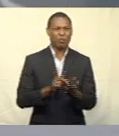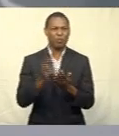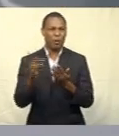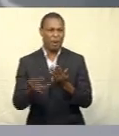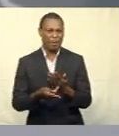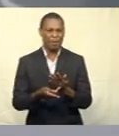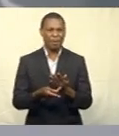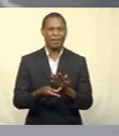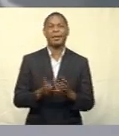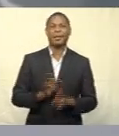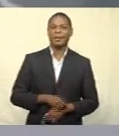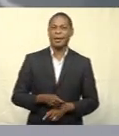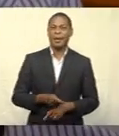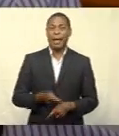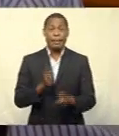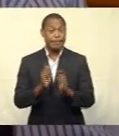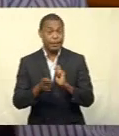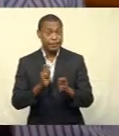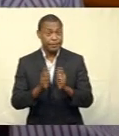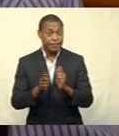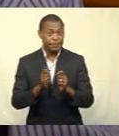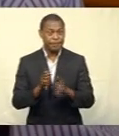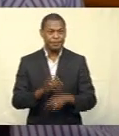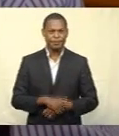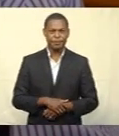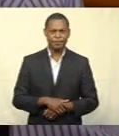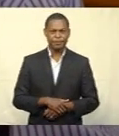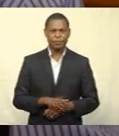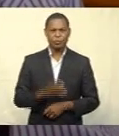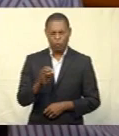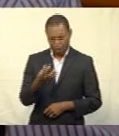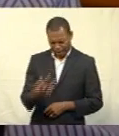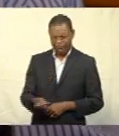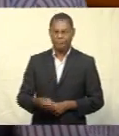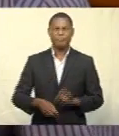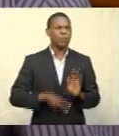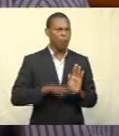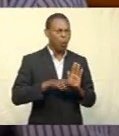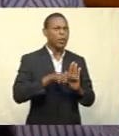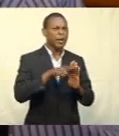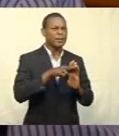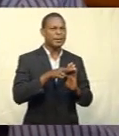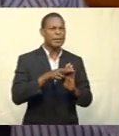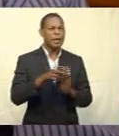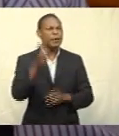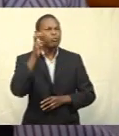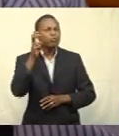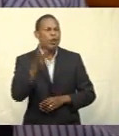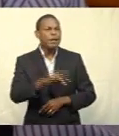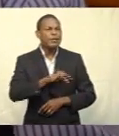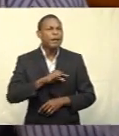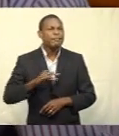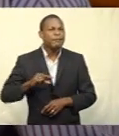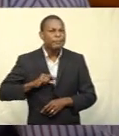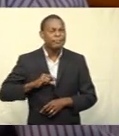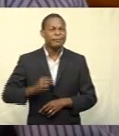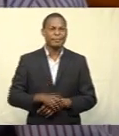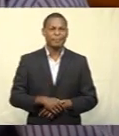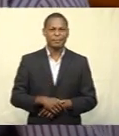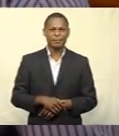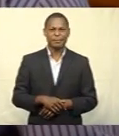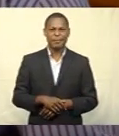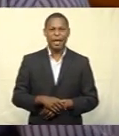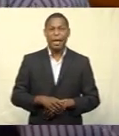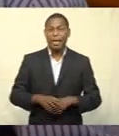testing. Yeah, so this particular hotels, and then we train the staff, and then we assess them.